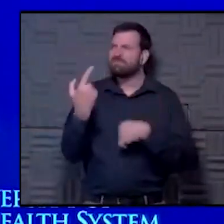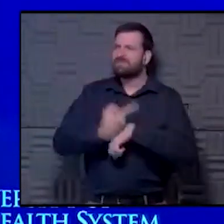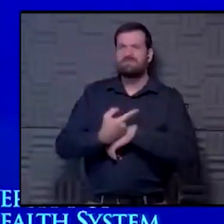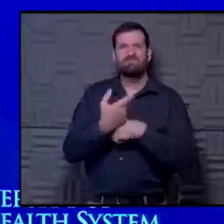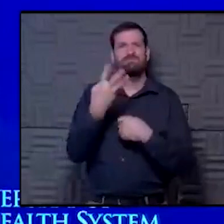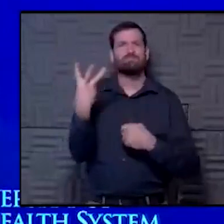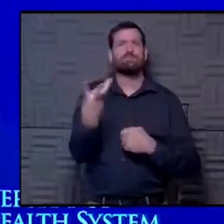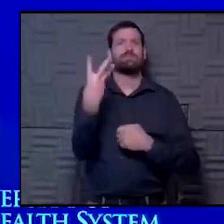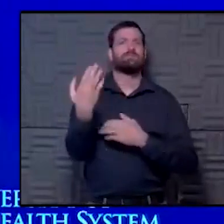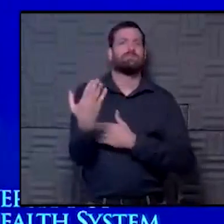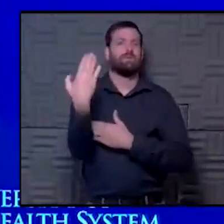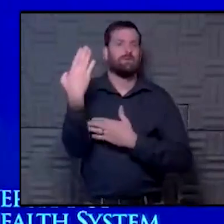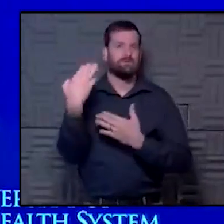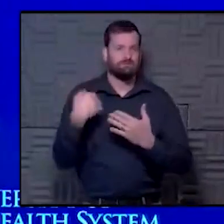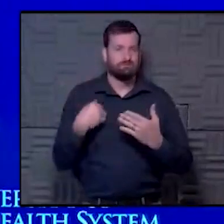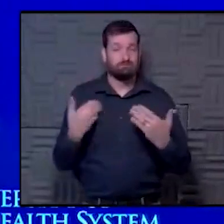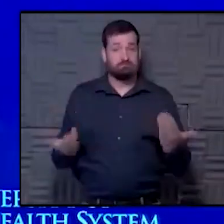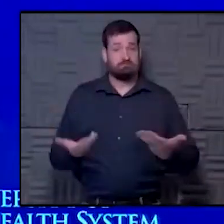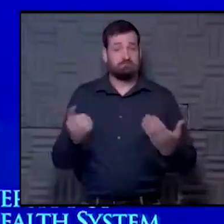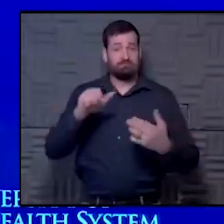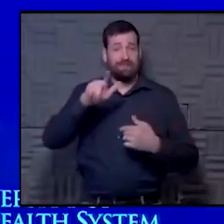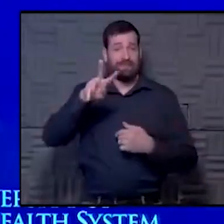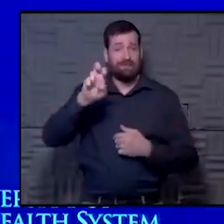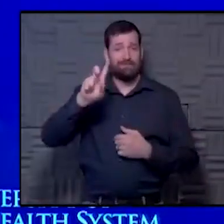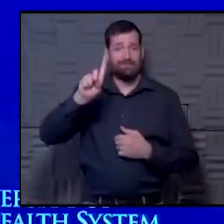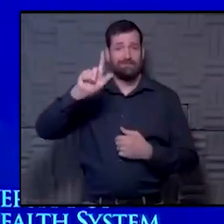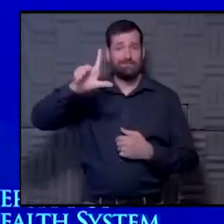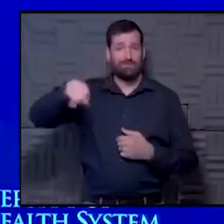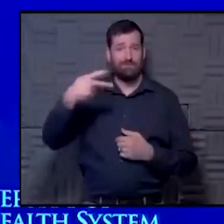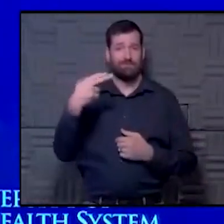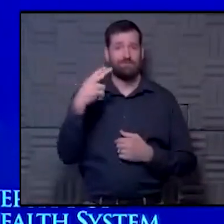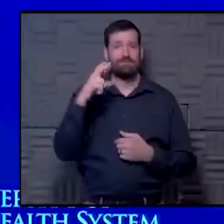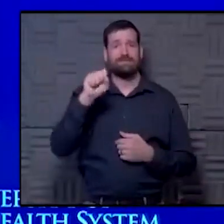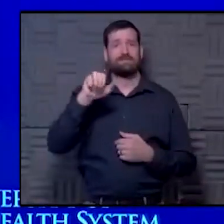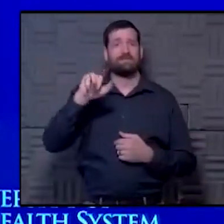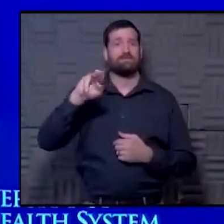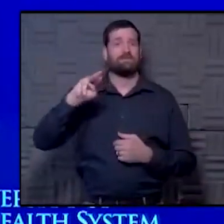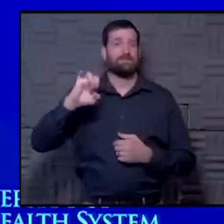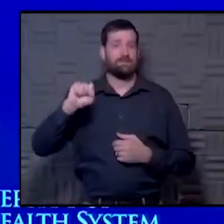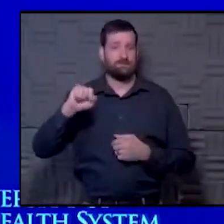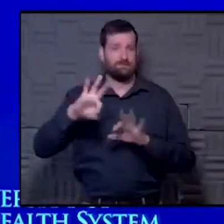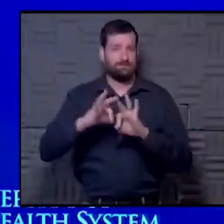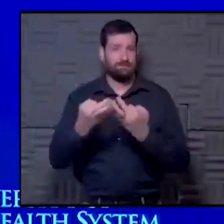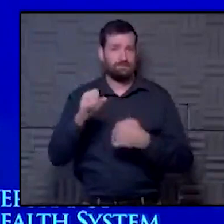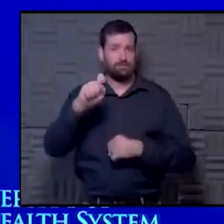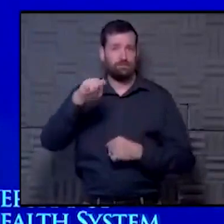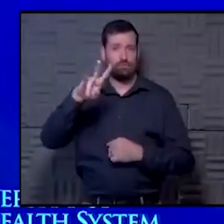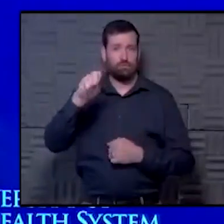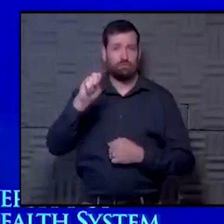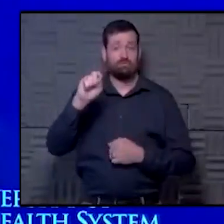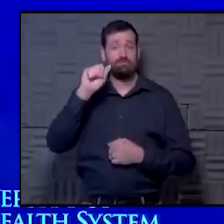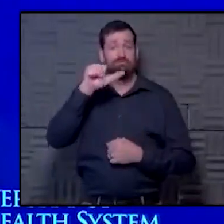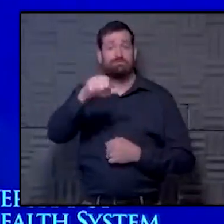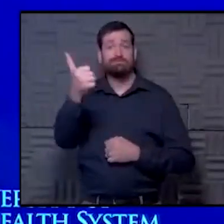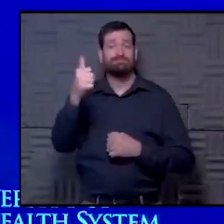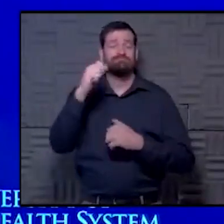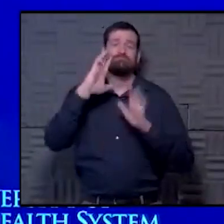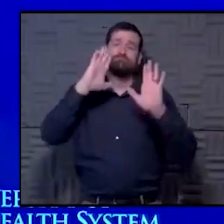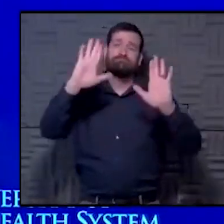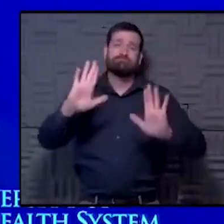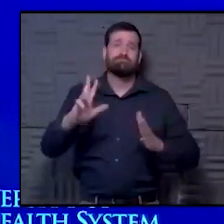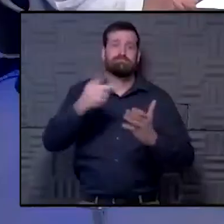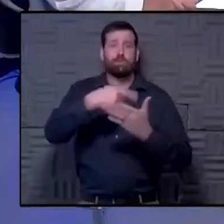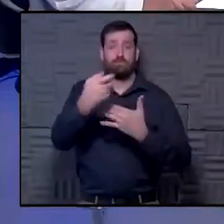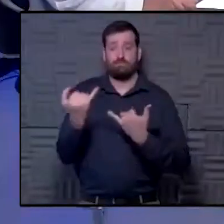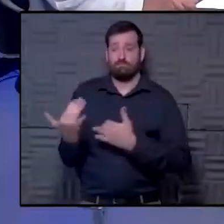Wednesday morning. Wednesday. Here, broadcasting live with you from the Dolph Simons Family Studio, and we have another wonderful program. This morning, we